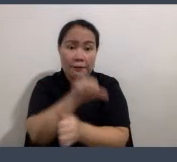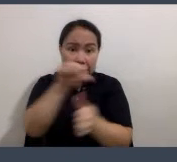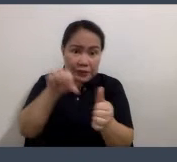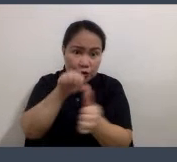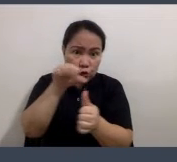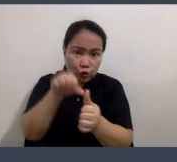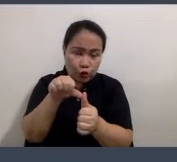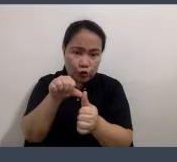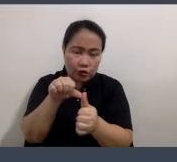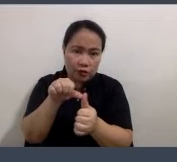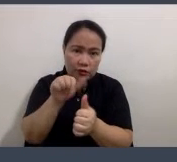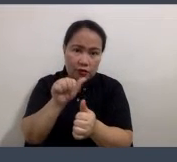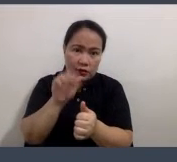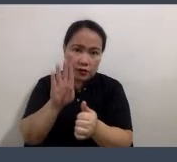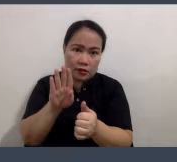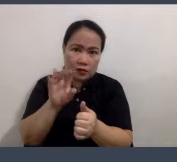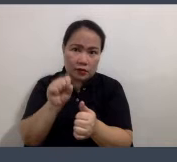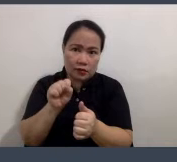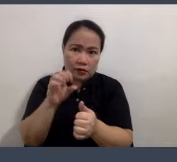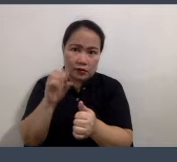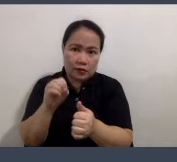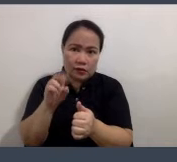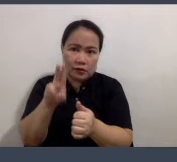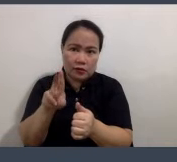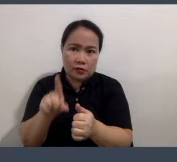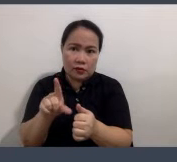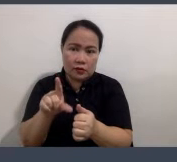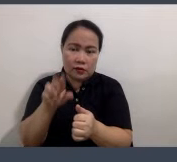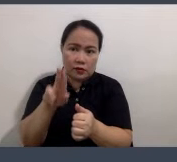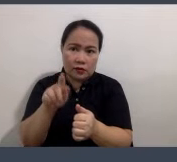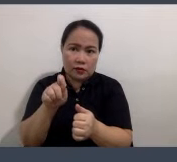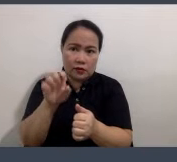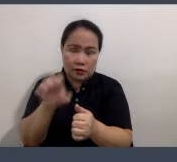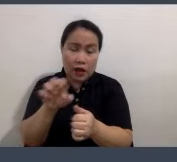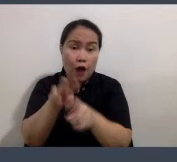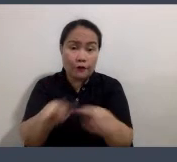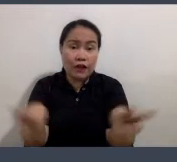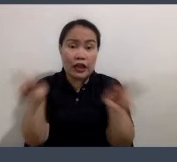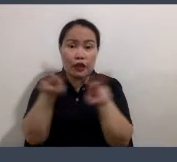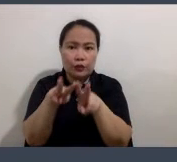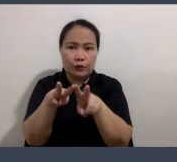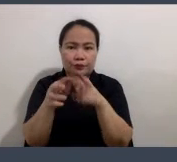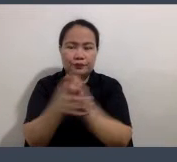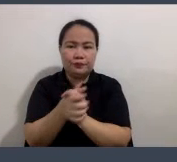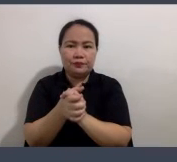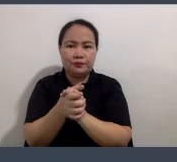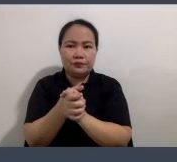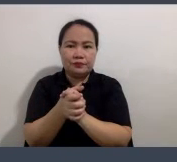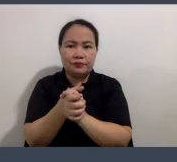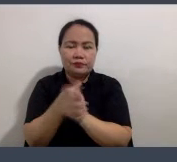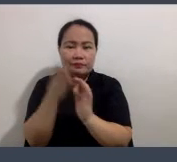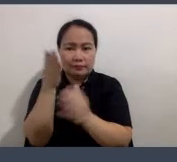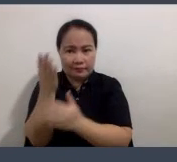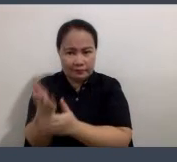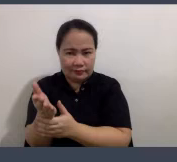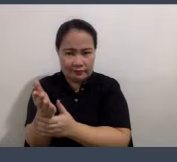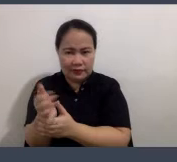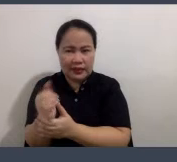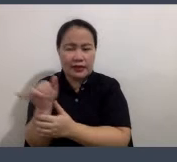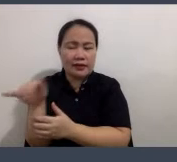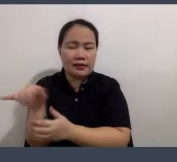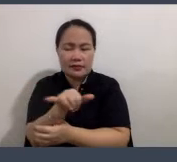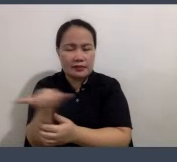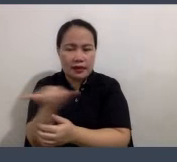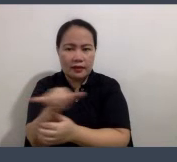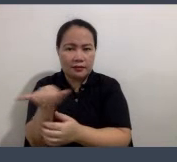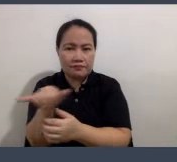ang value ng x natin dito ay pwedeng 2, pwedeng negative 2. Right? So, this one,